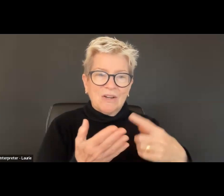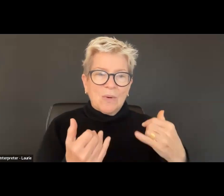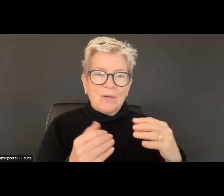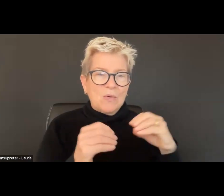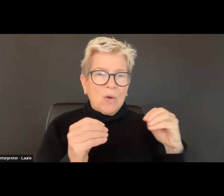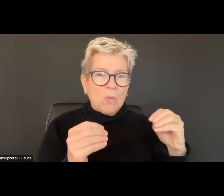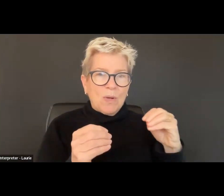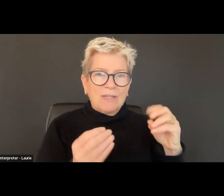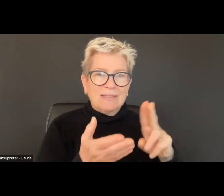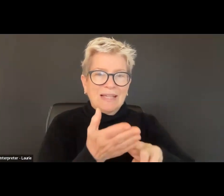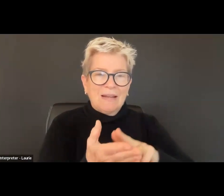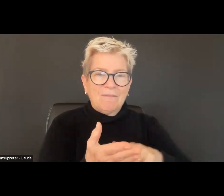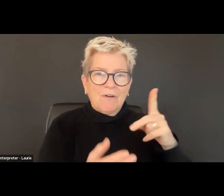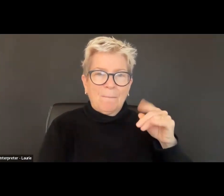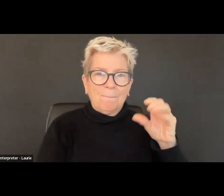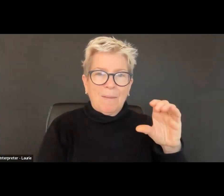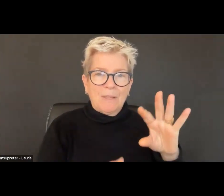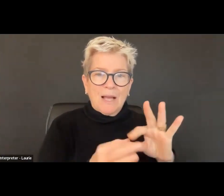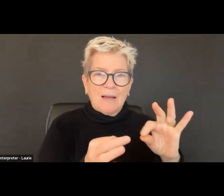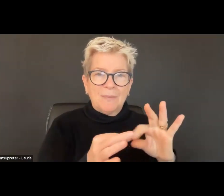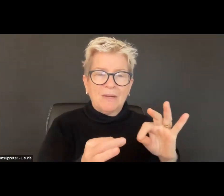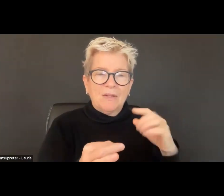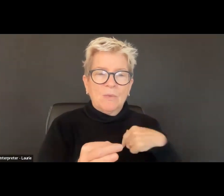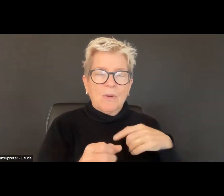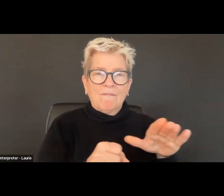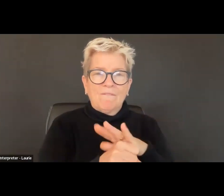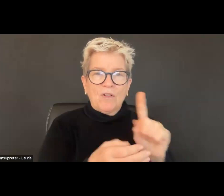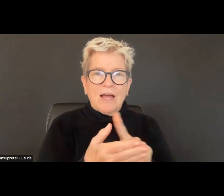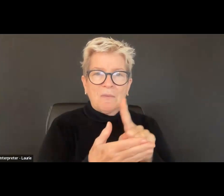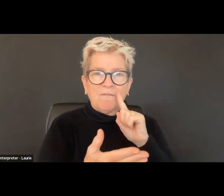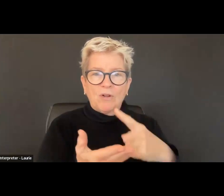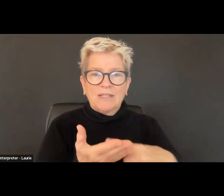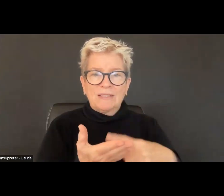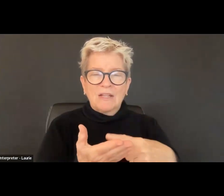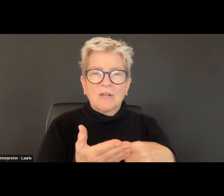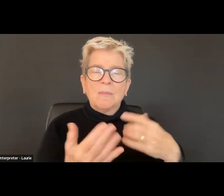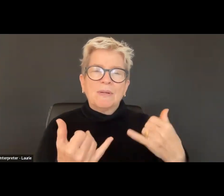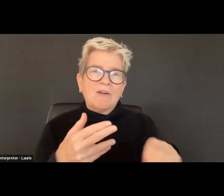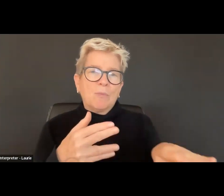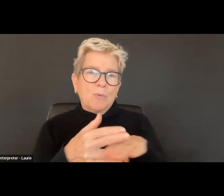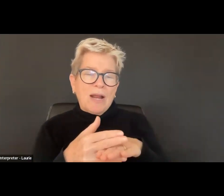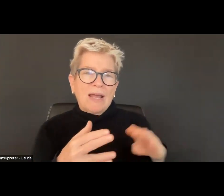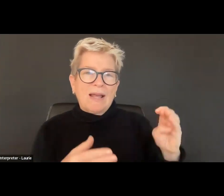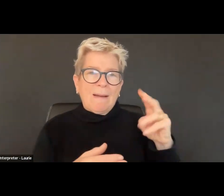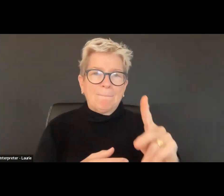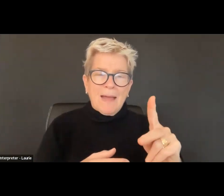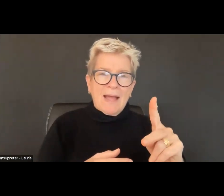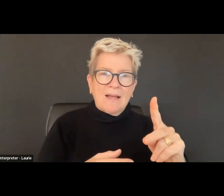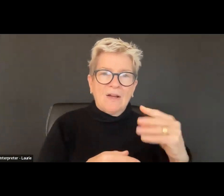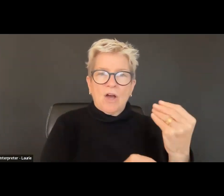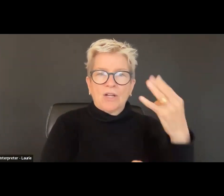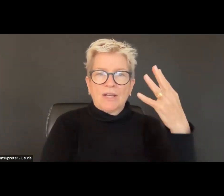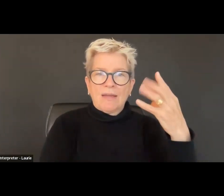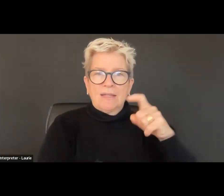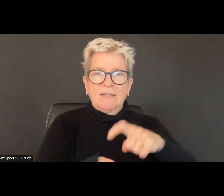up for public comment, so I think we'll still have our full hour for discussion. So let's take a break now and come back on camera, please,